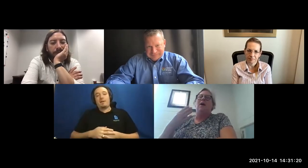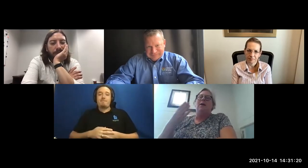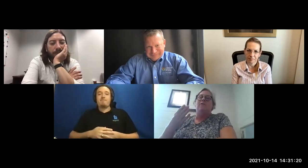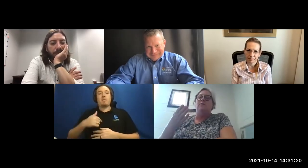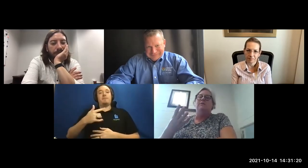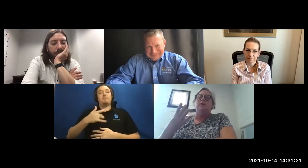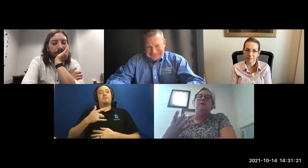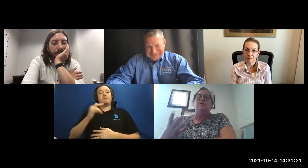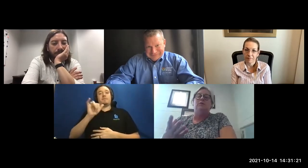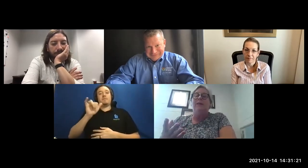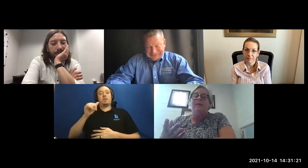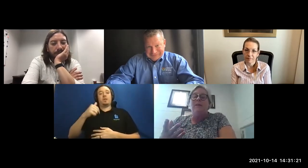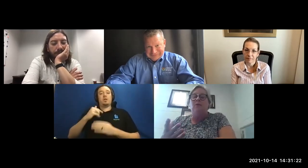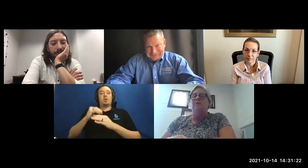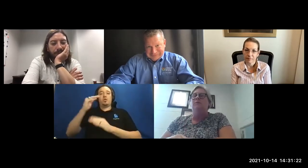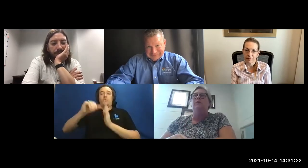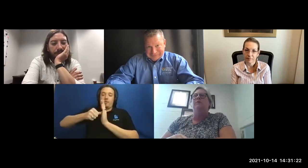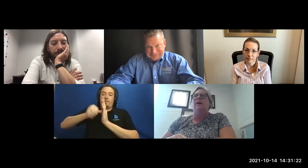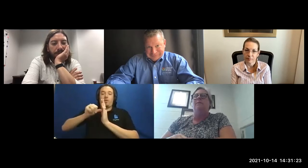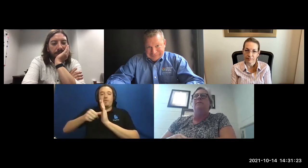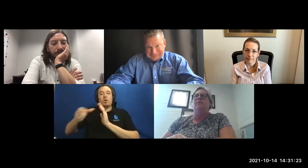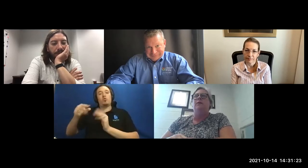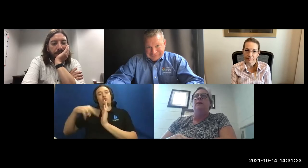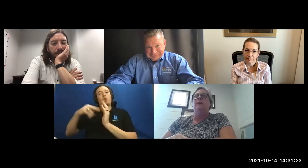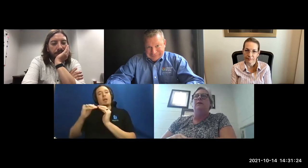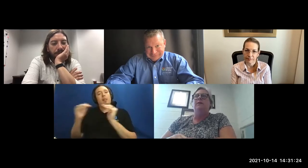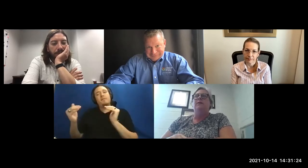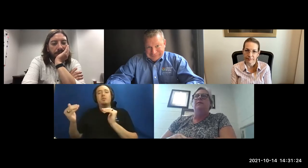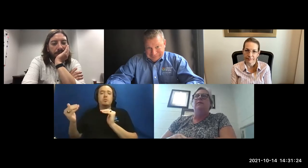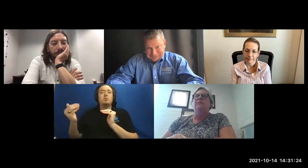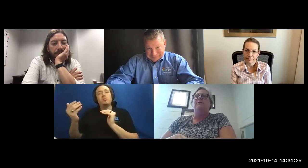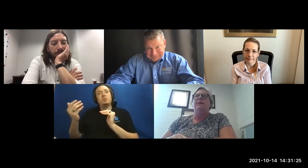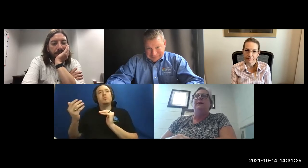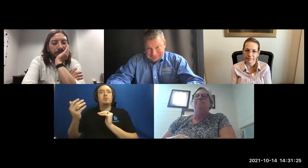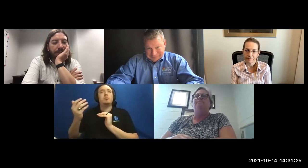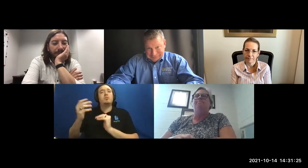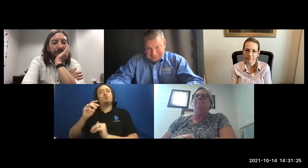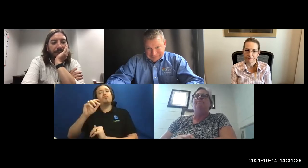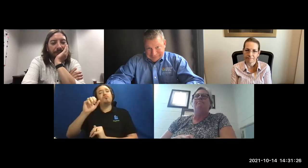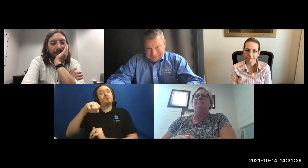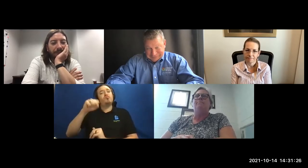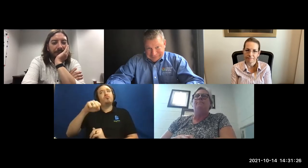like I have focused so much on reading levels, which really is,